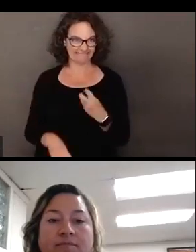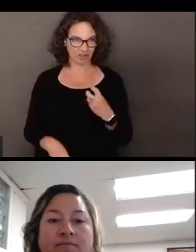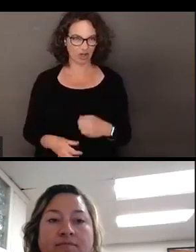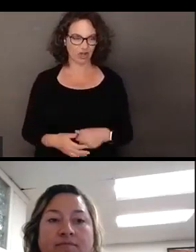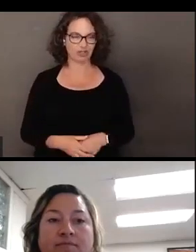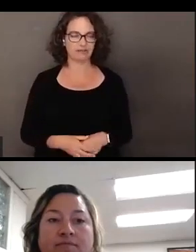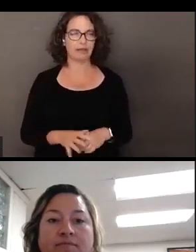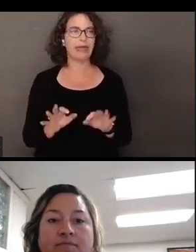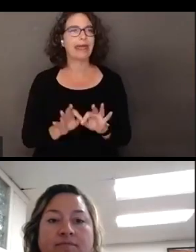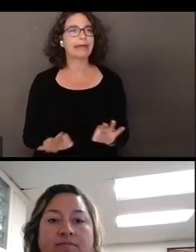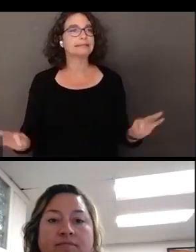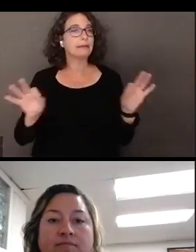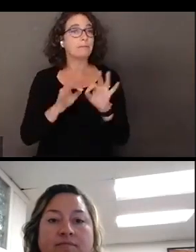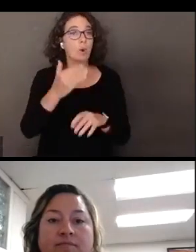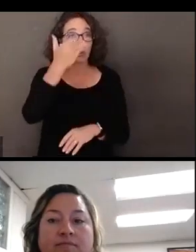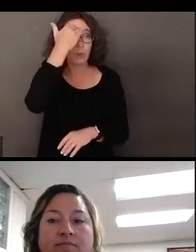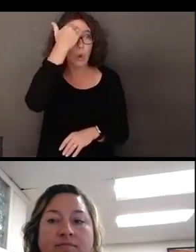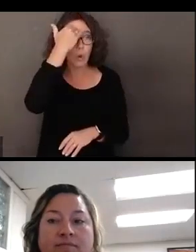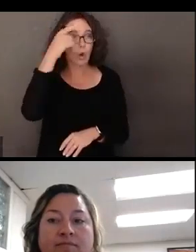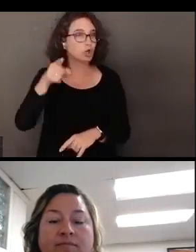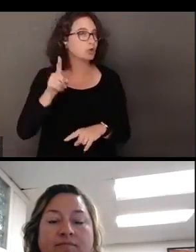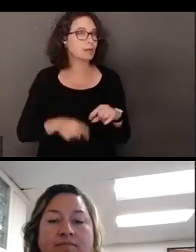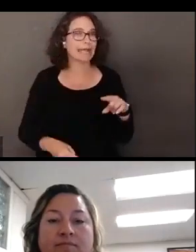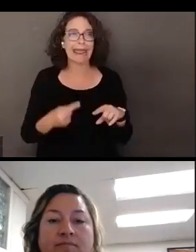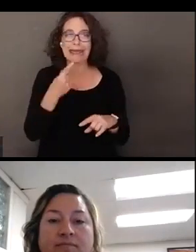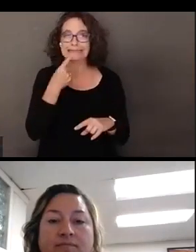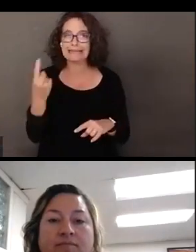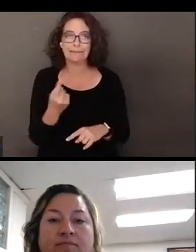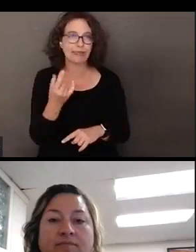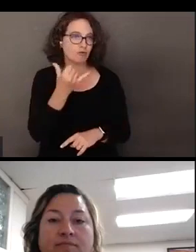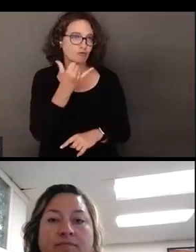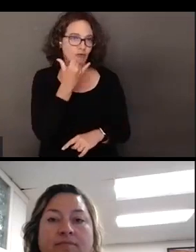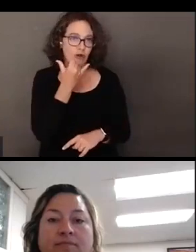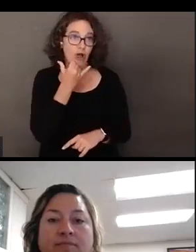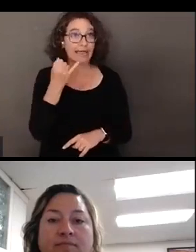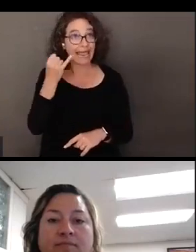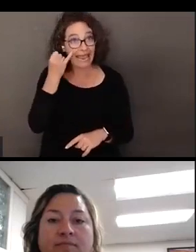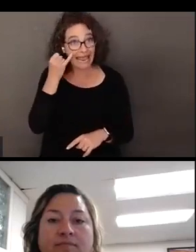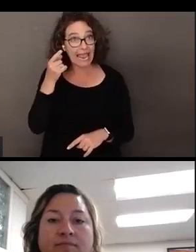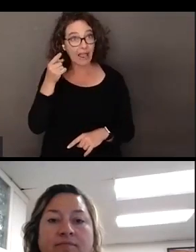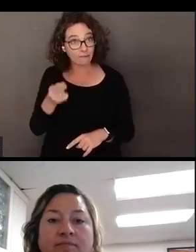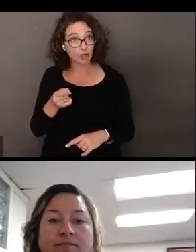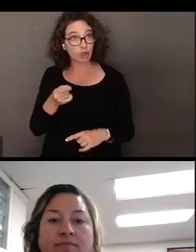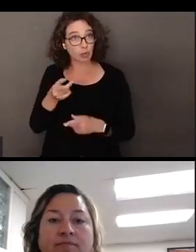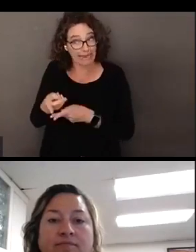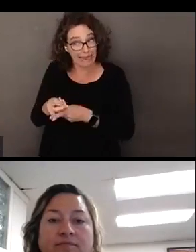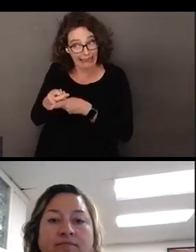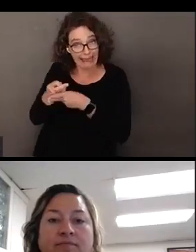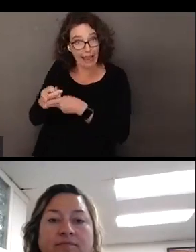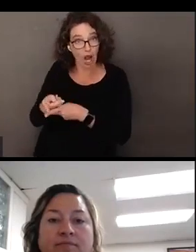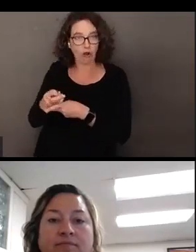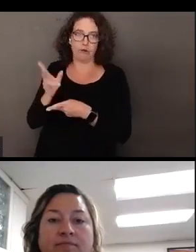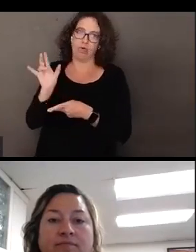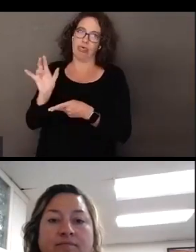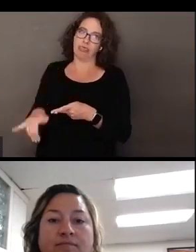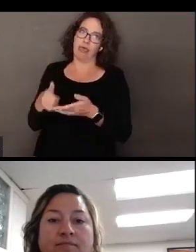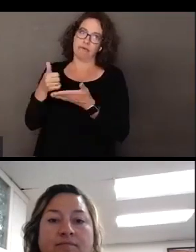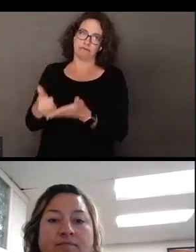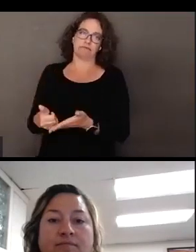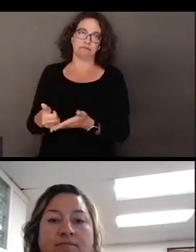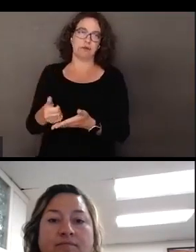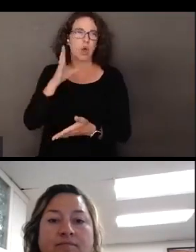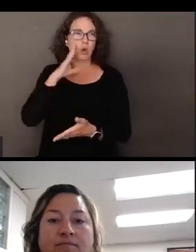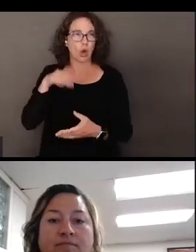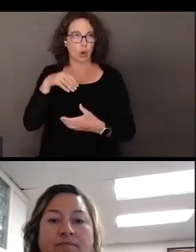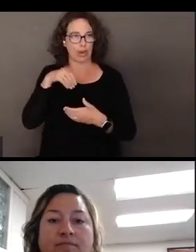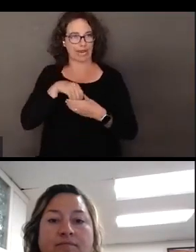know that you can't say anything wrong. If you're coming from a place of care, that may be the biggest thing that can make a difference. We know from the interpersonal theory of suicide